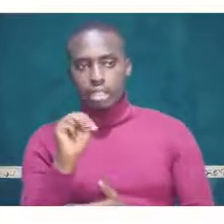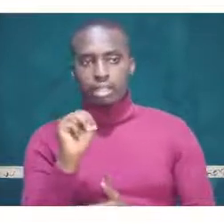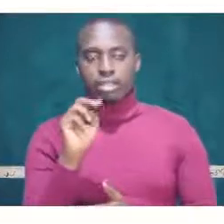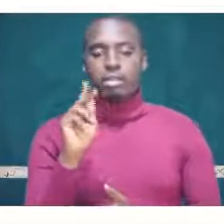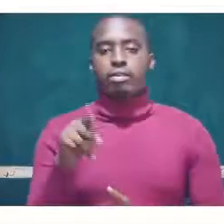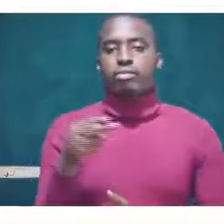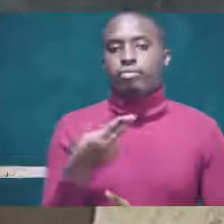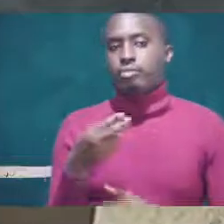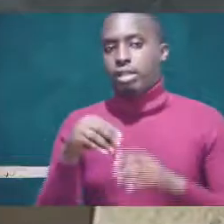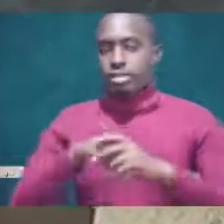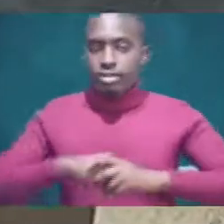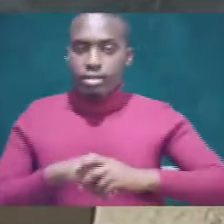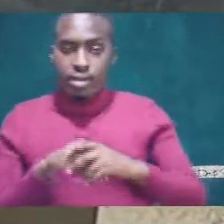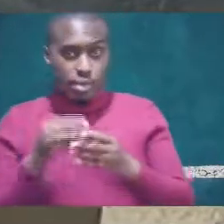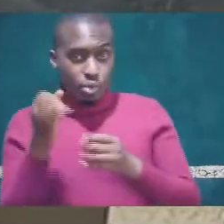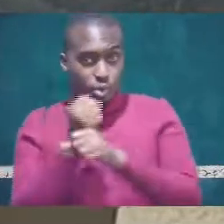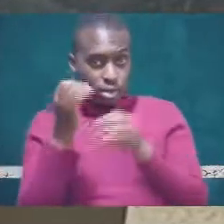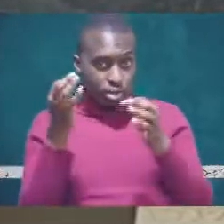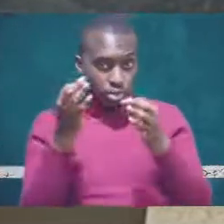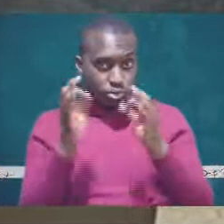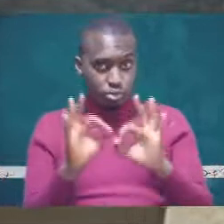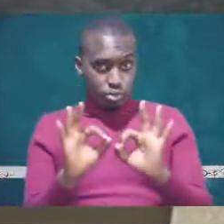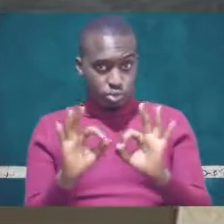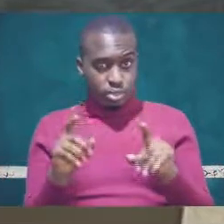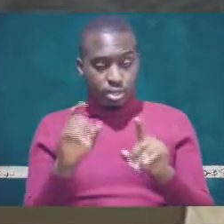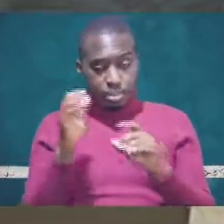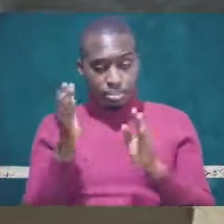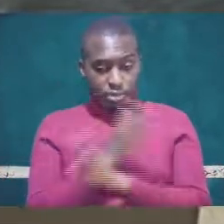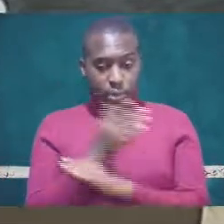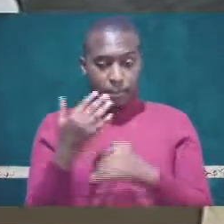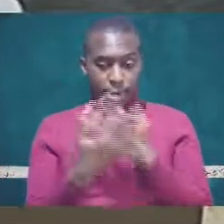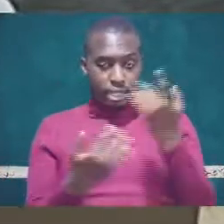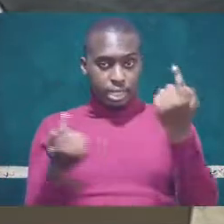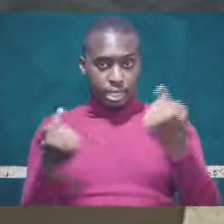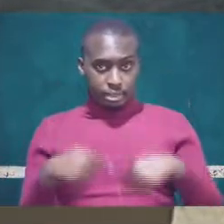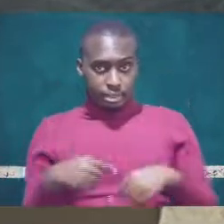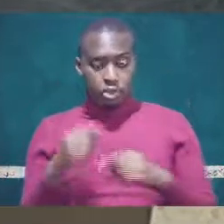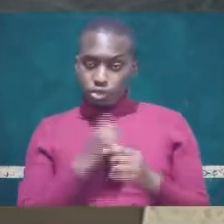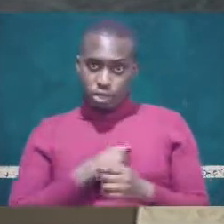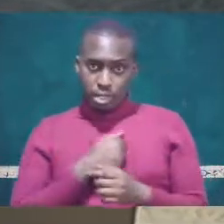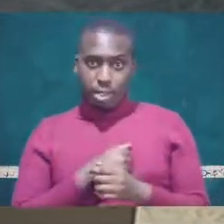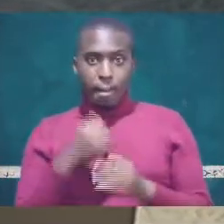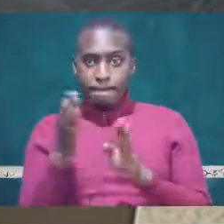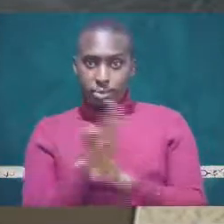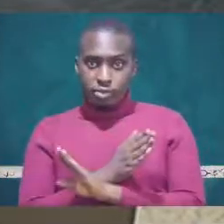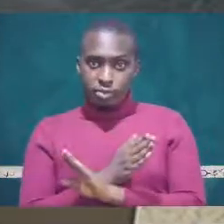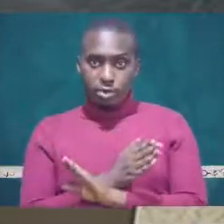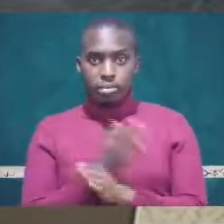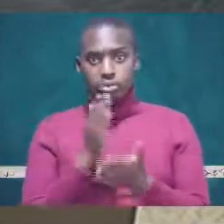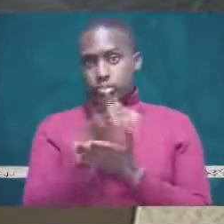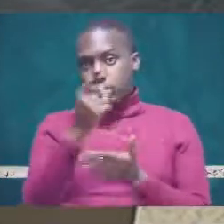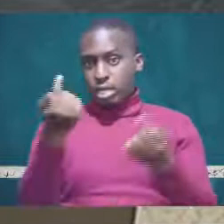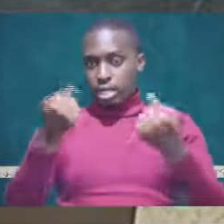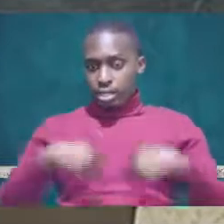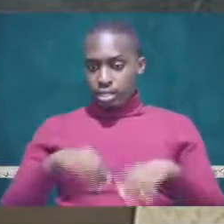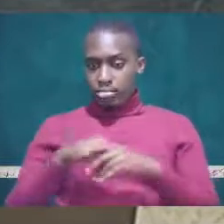spleen. What filters? Before the blood comes back before the lymph fluid comes